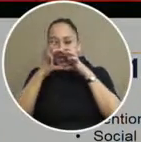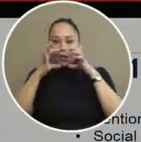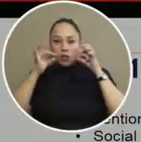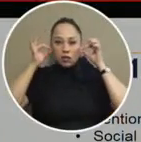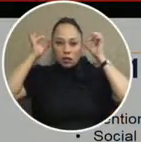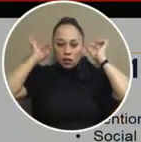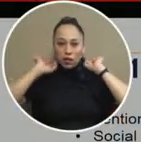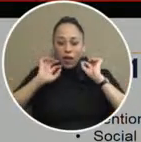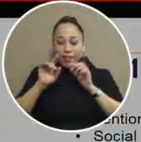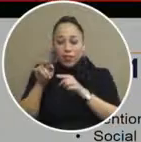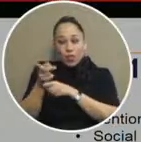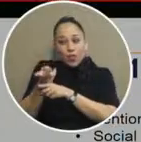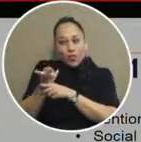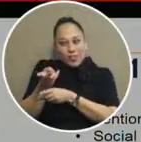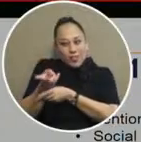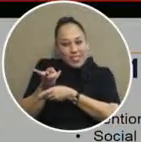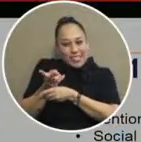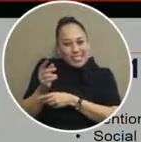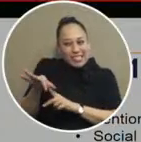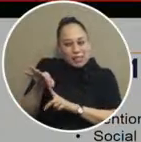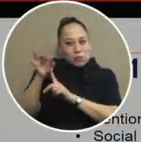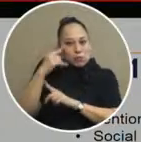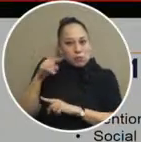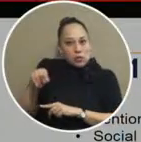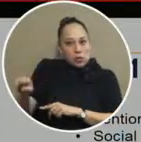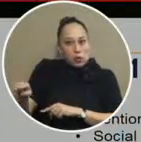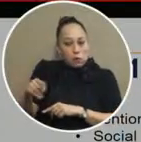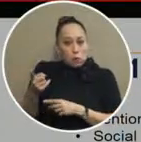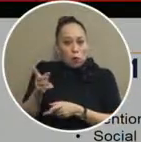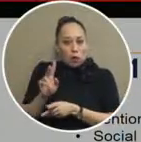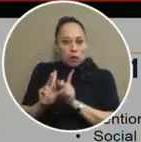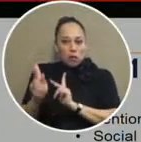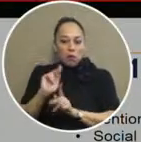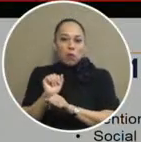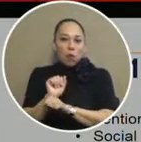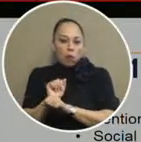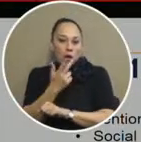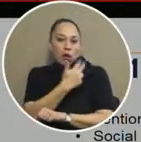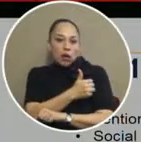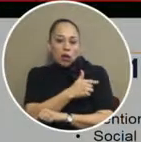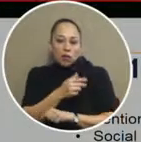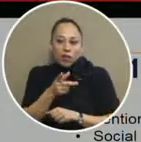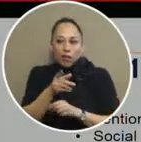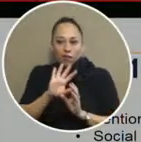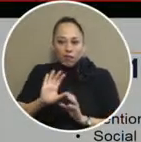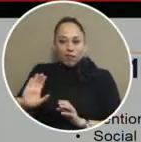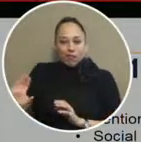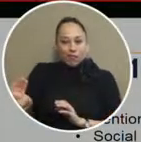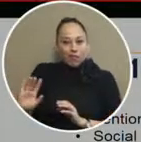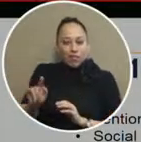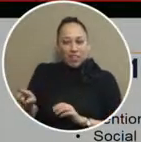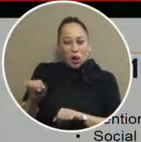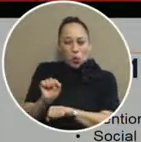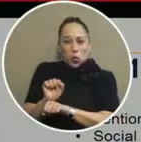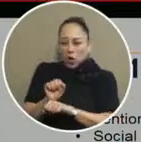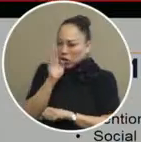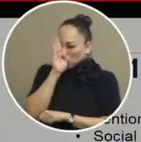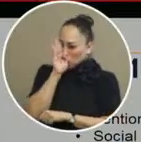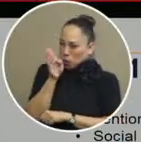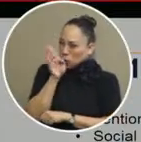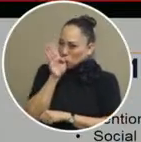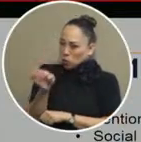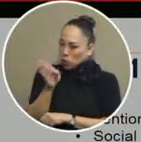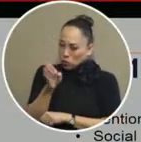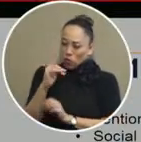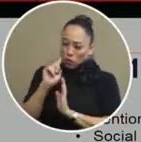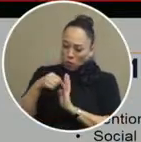for healthcare workers, because those are the ones that are in very close contact with patients. They're caring for them. They're working